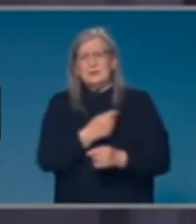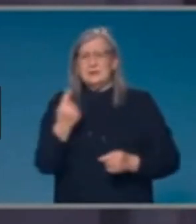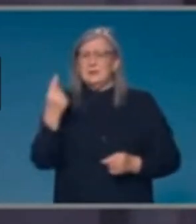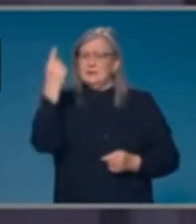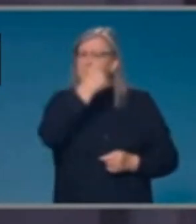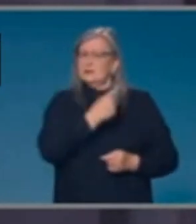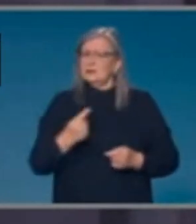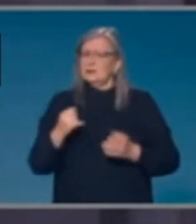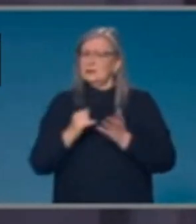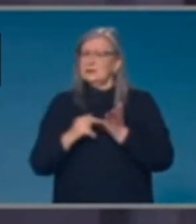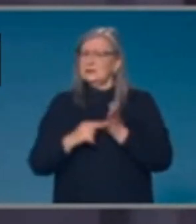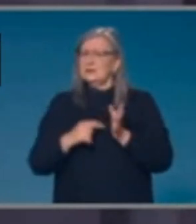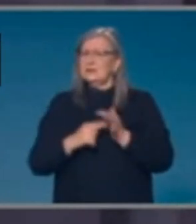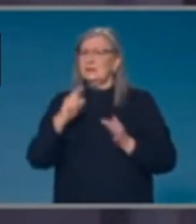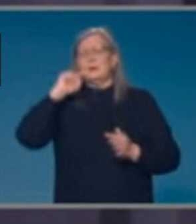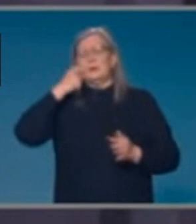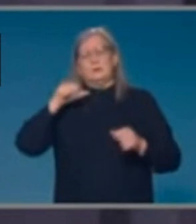domestically as they see